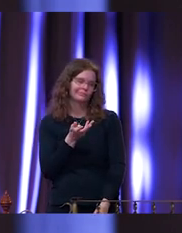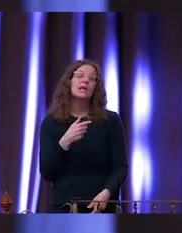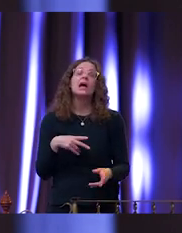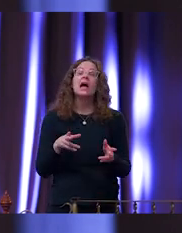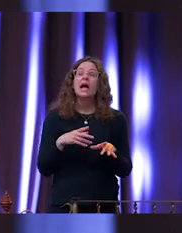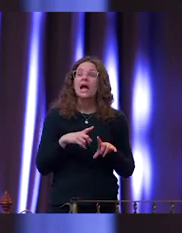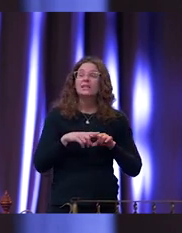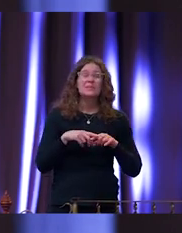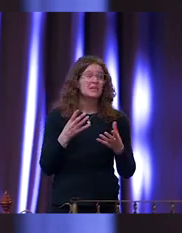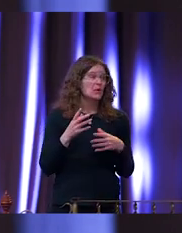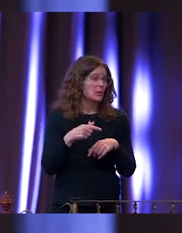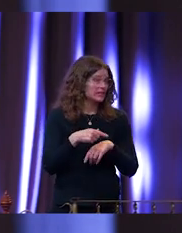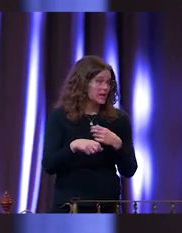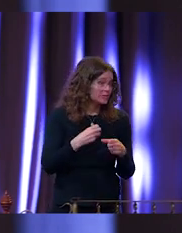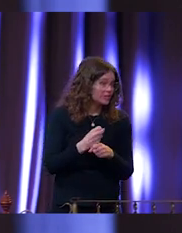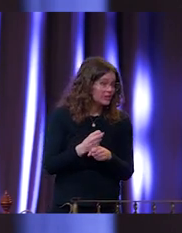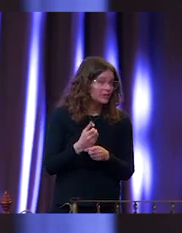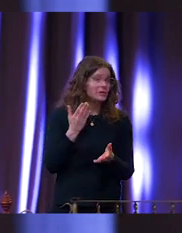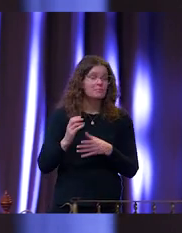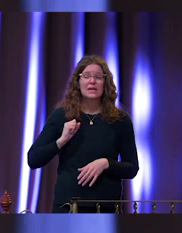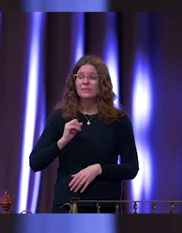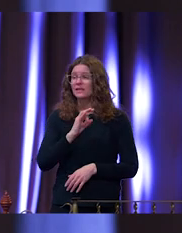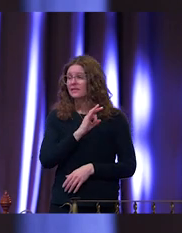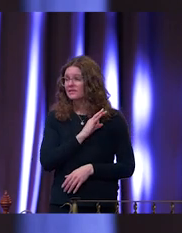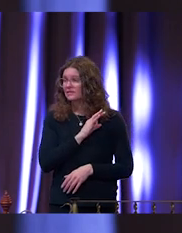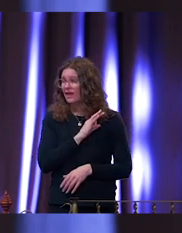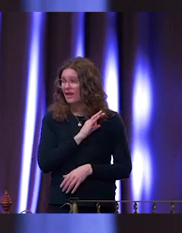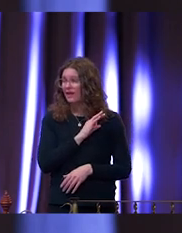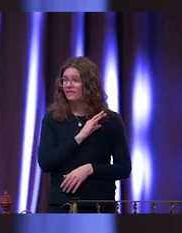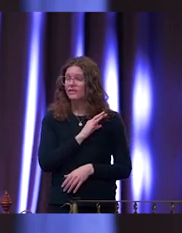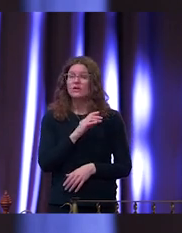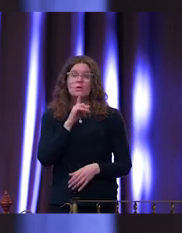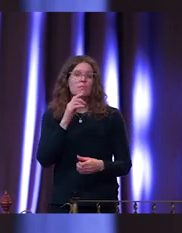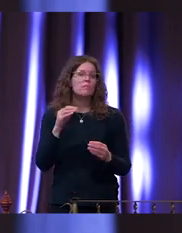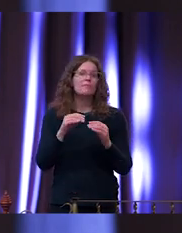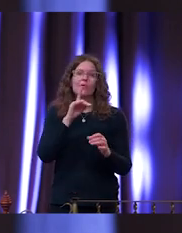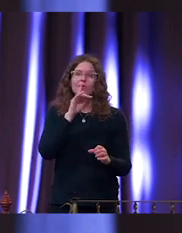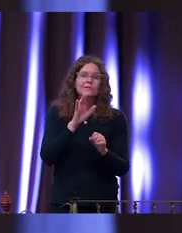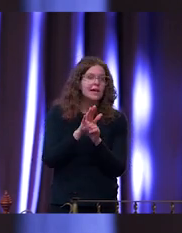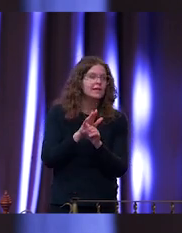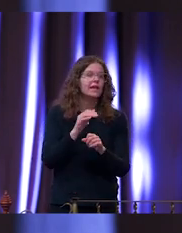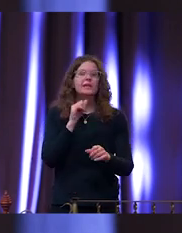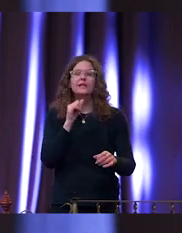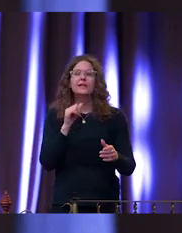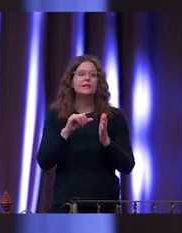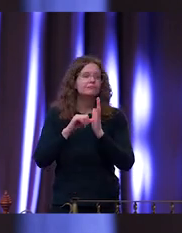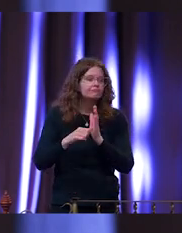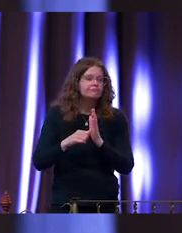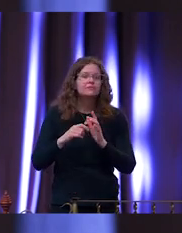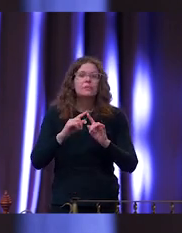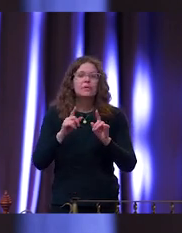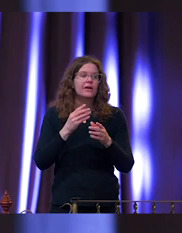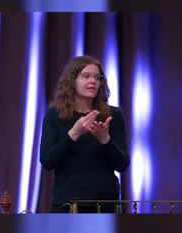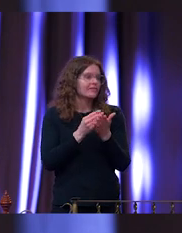year, maybe you have staff that, you know, you just have much more dedicated staff at one part of the year than the other, but then the funding isn't distributed